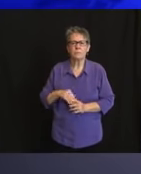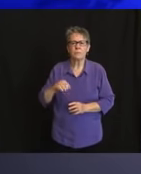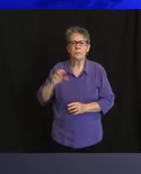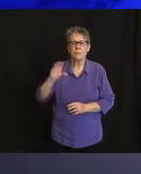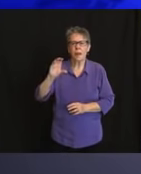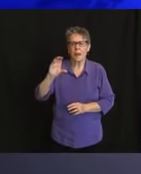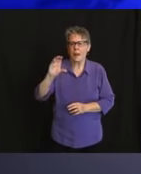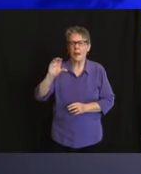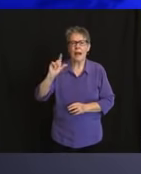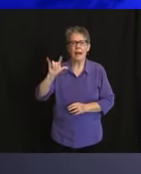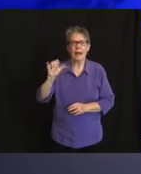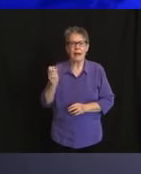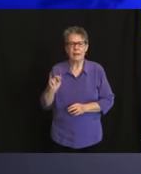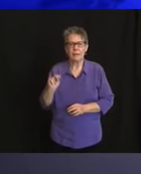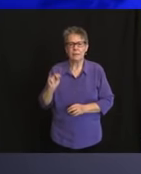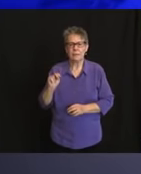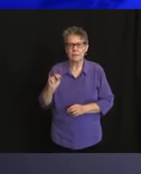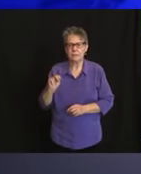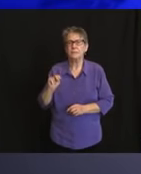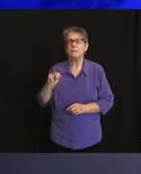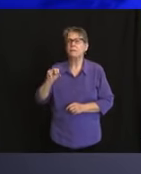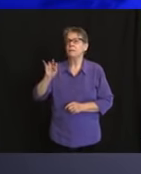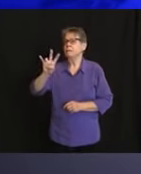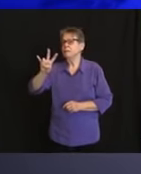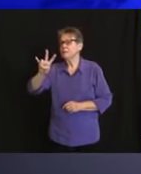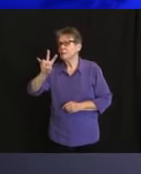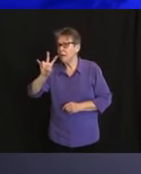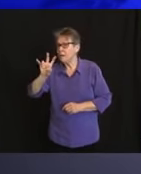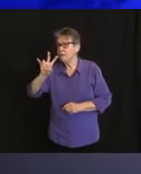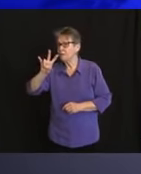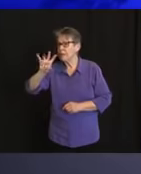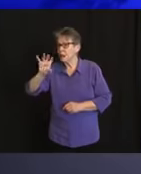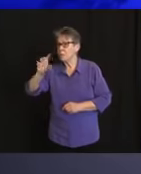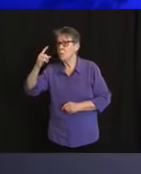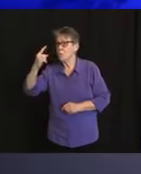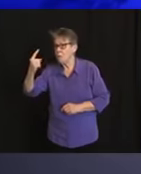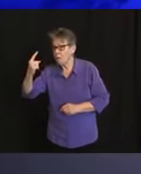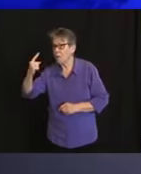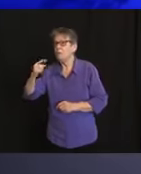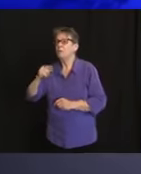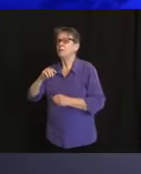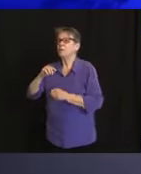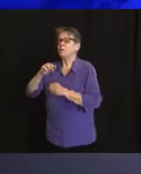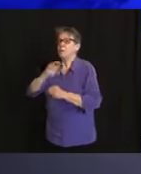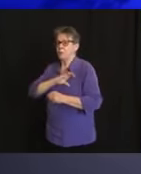morning as well, 871 are out statewide quarantine.